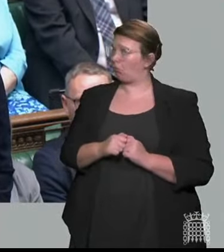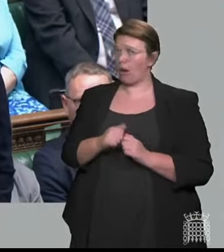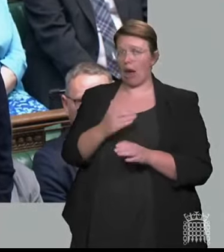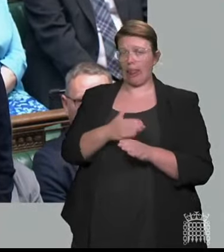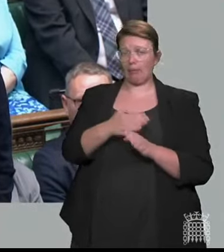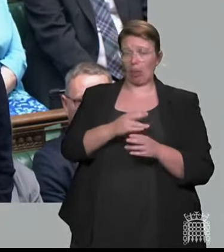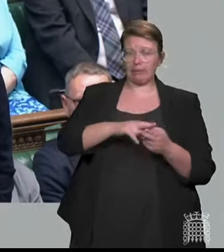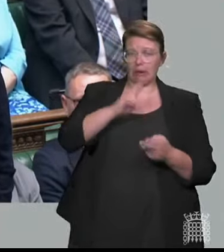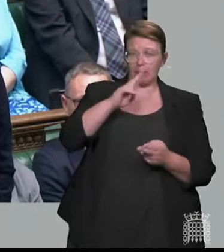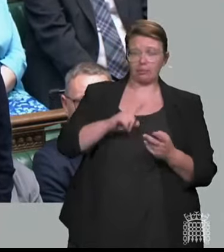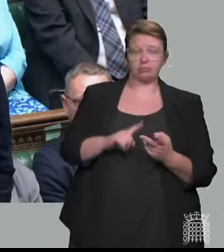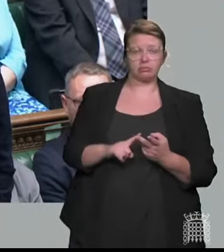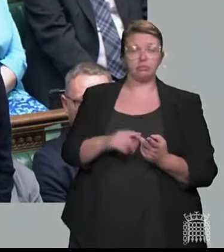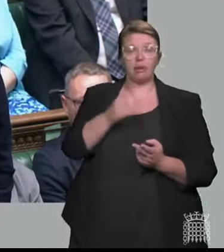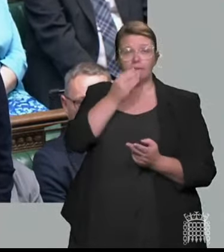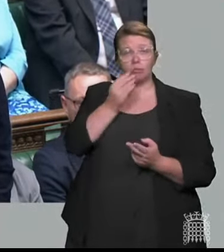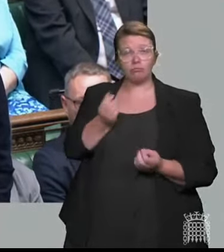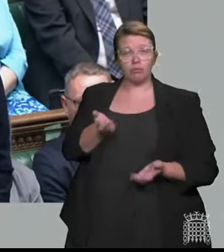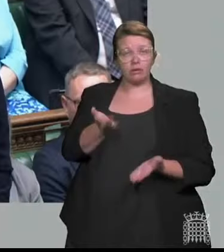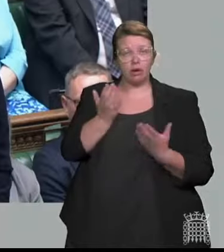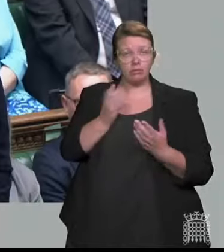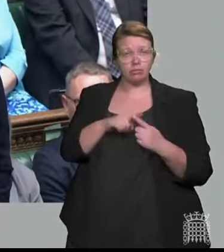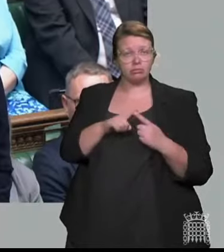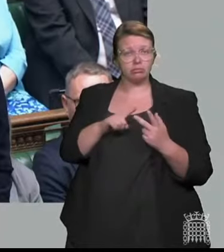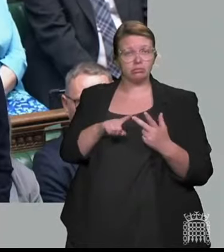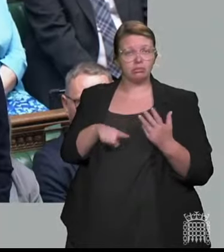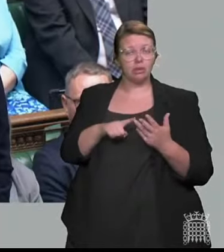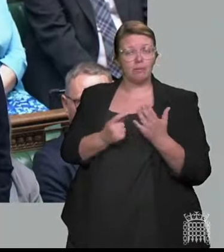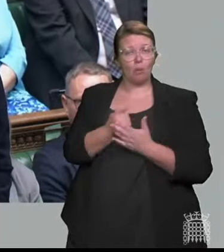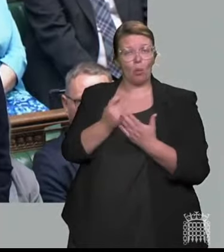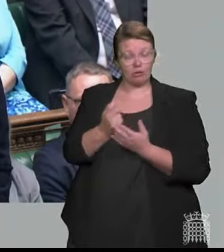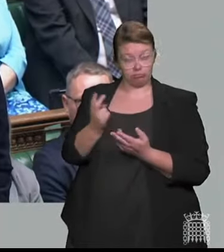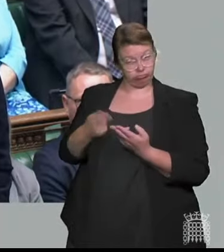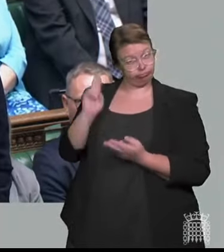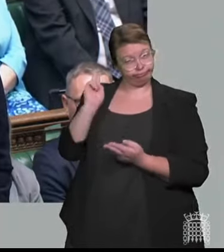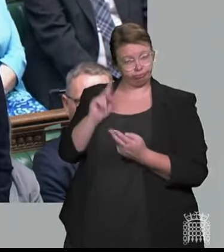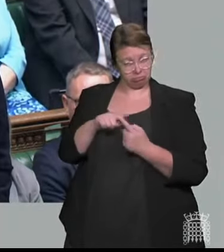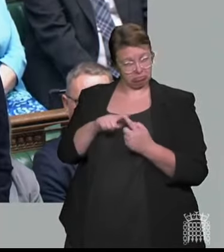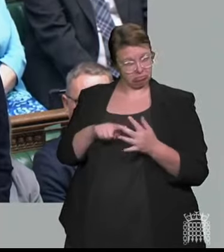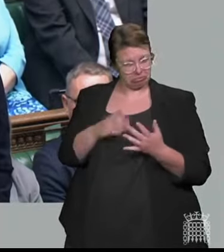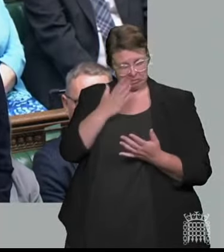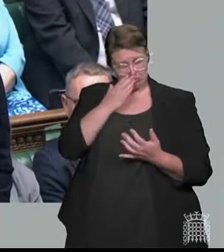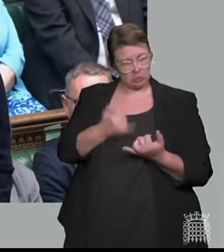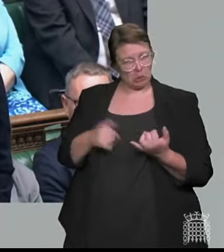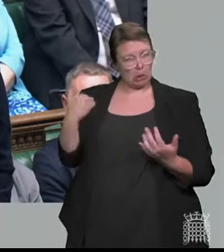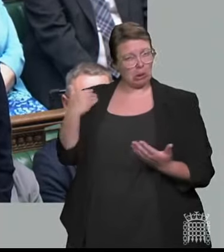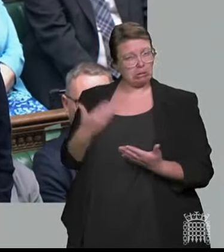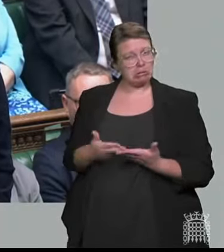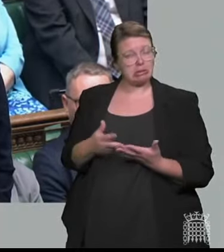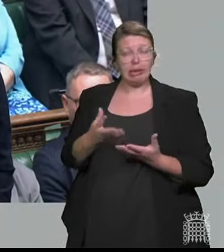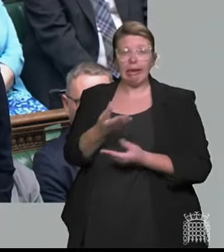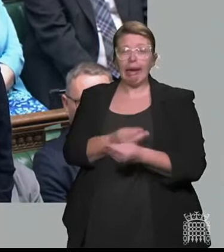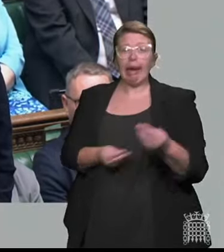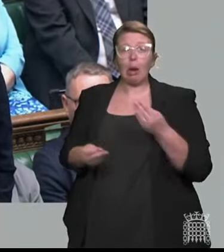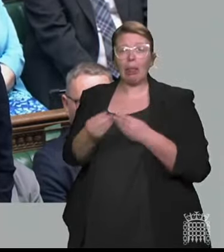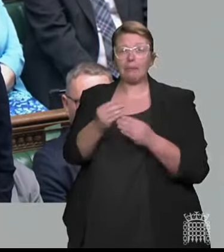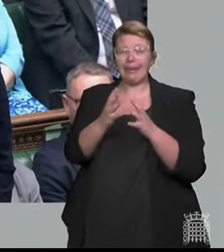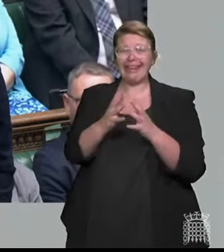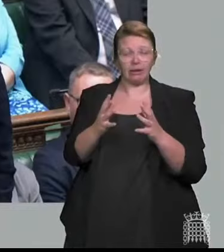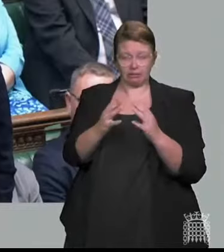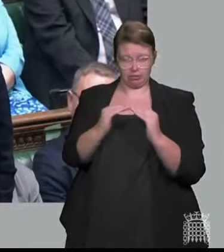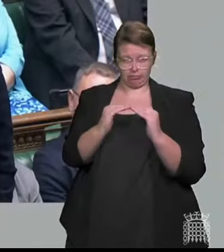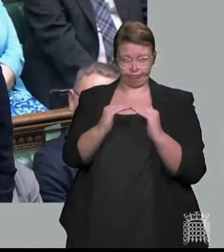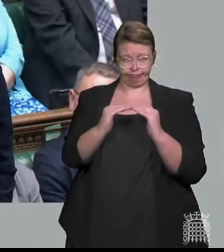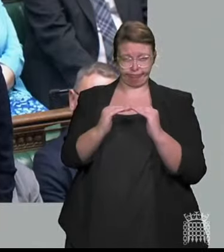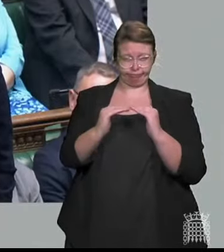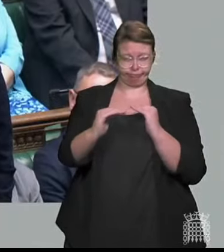at food prices, they're higher. When we look at mortgage rates, they're higher. And economic growth is stagnant. So can I